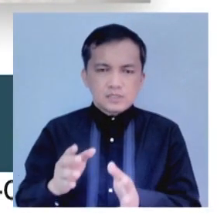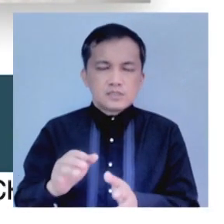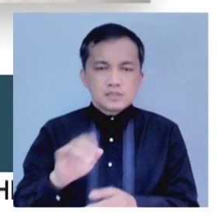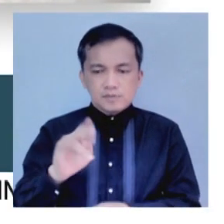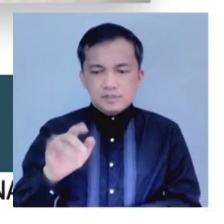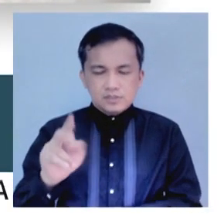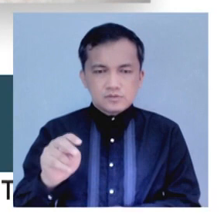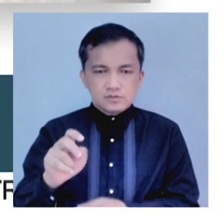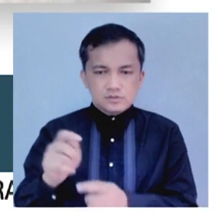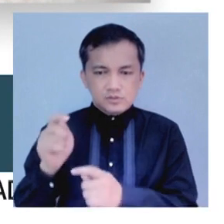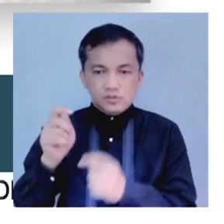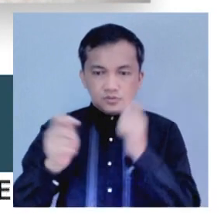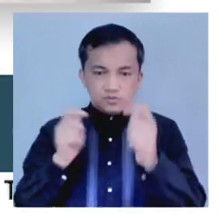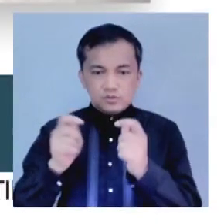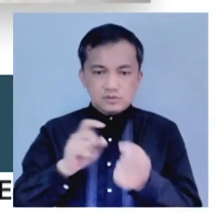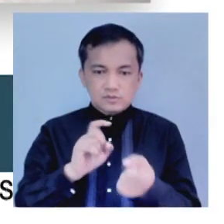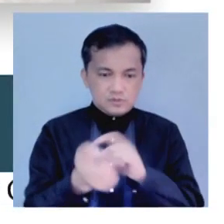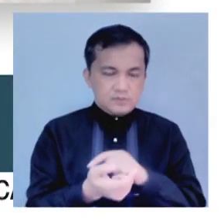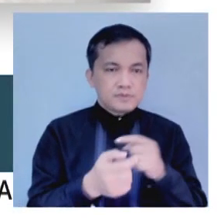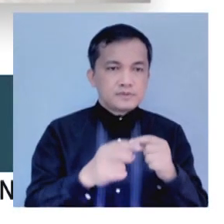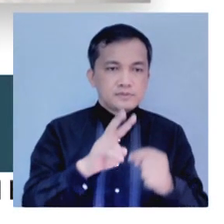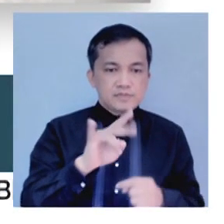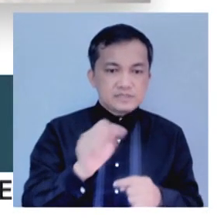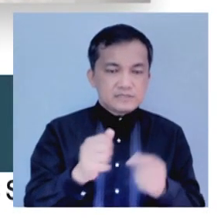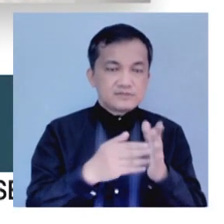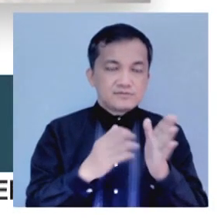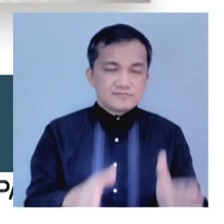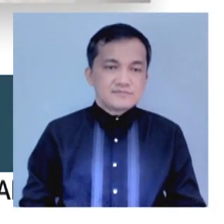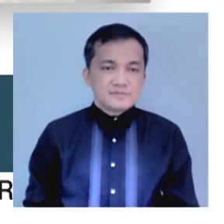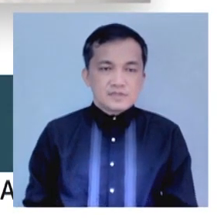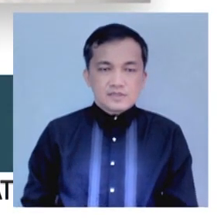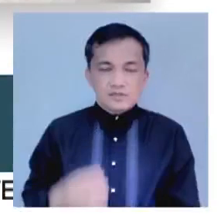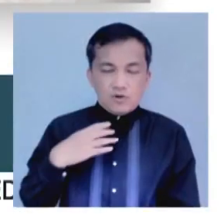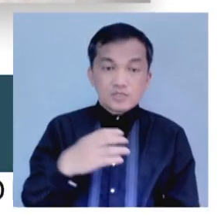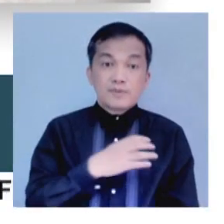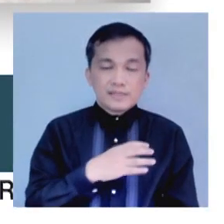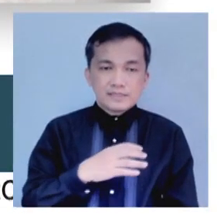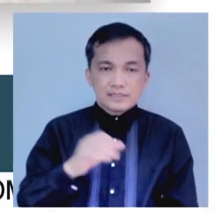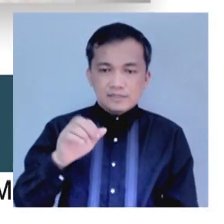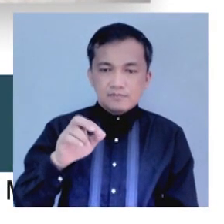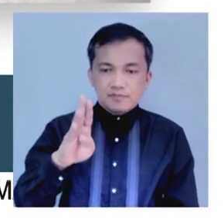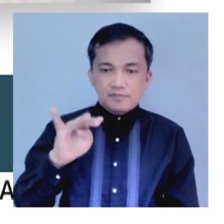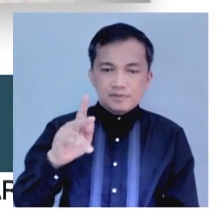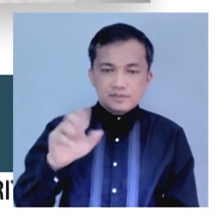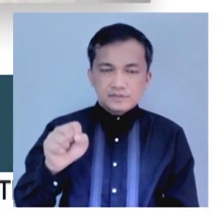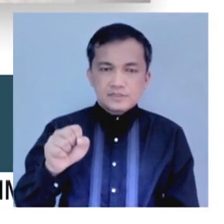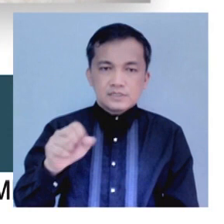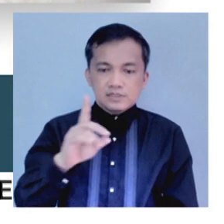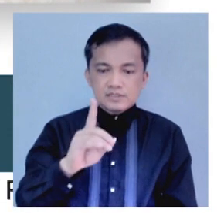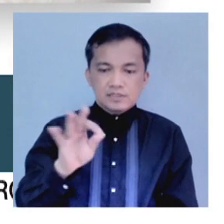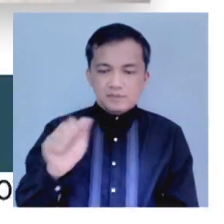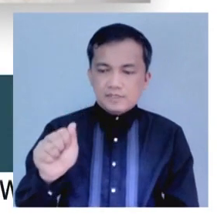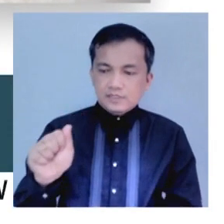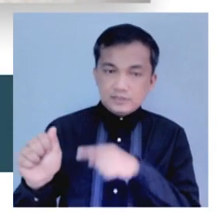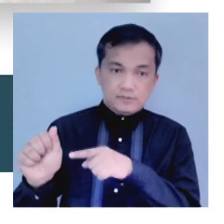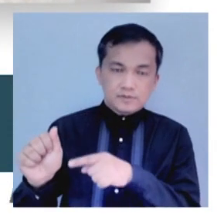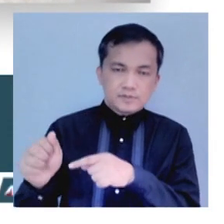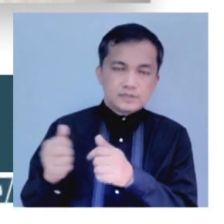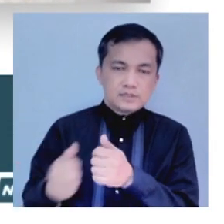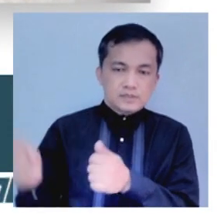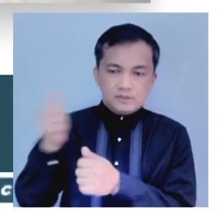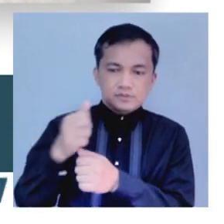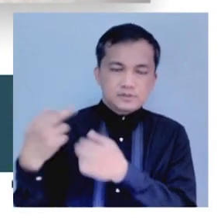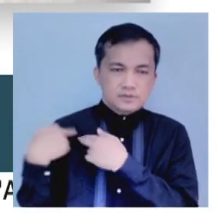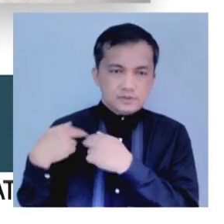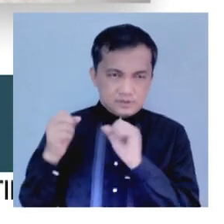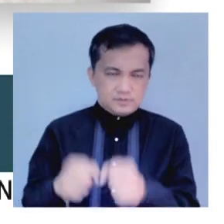visas to student visas. Congressman Robert Ace Barber says the Foreign Affairs Department should be in charge of that, as it is capable